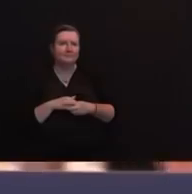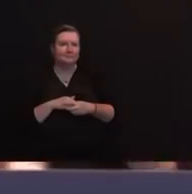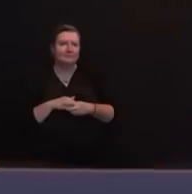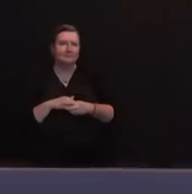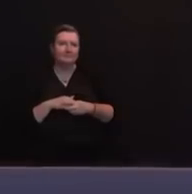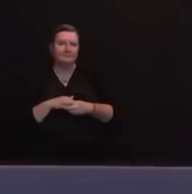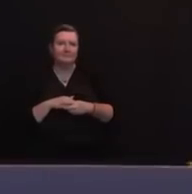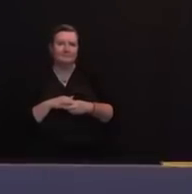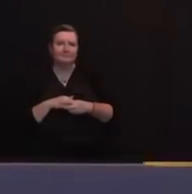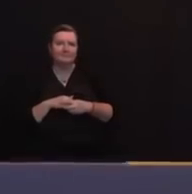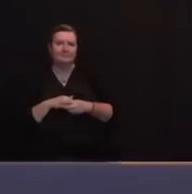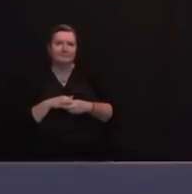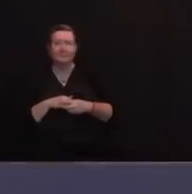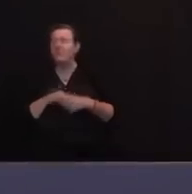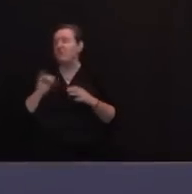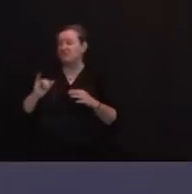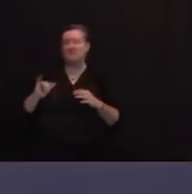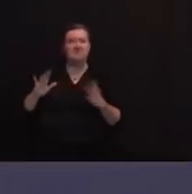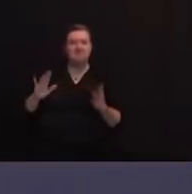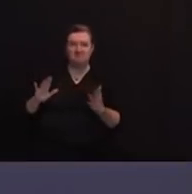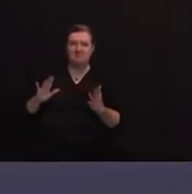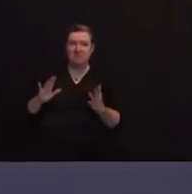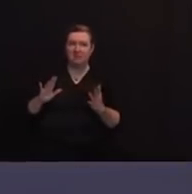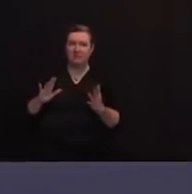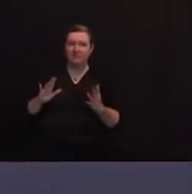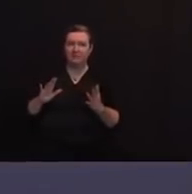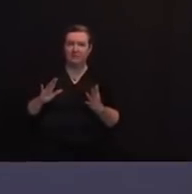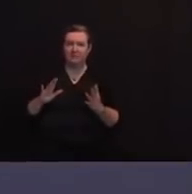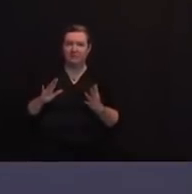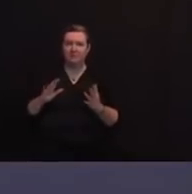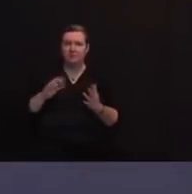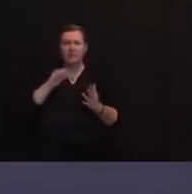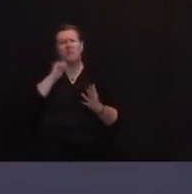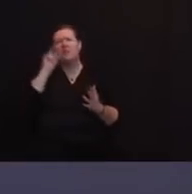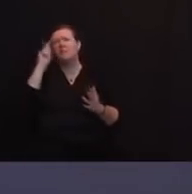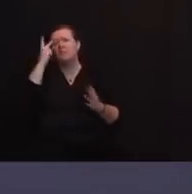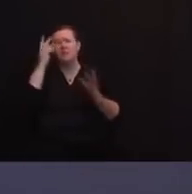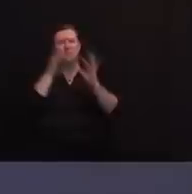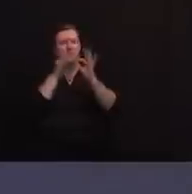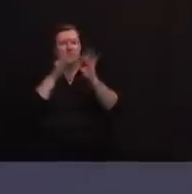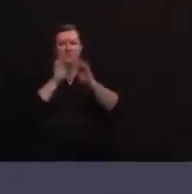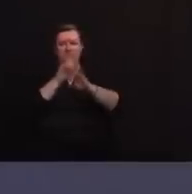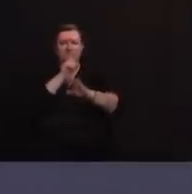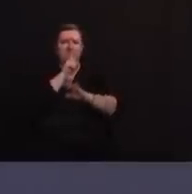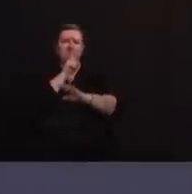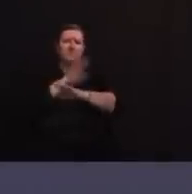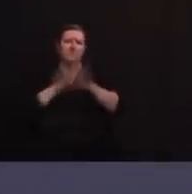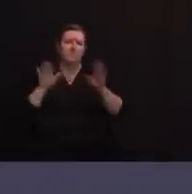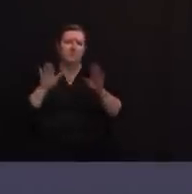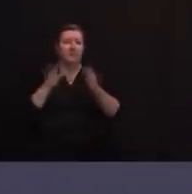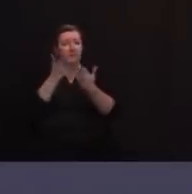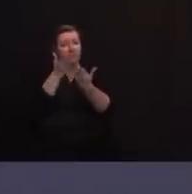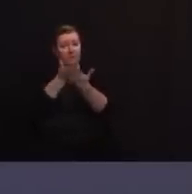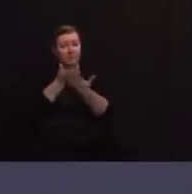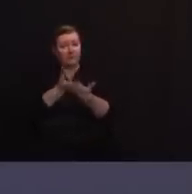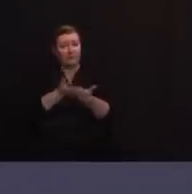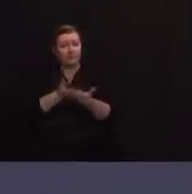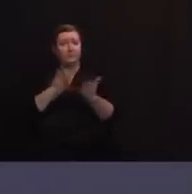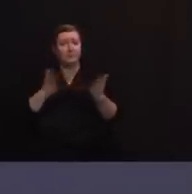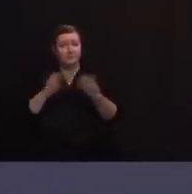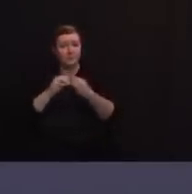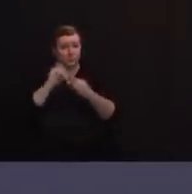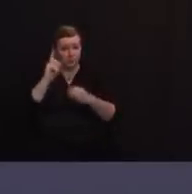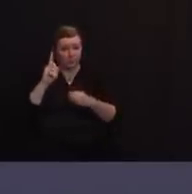I'm not making a political comment as much as I'm making a comment based on fact. Number one, we have a transition of